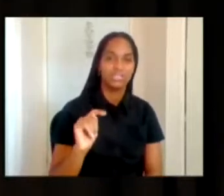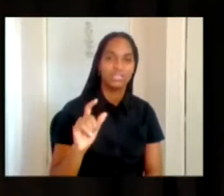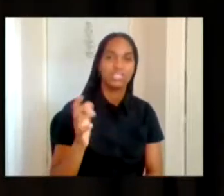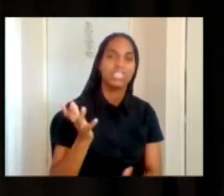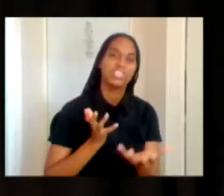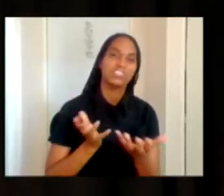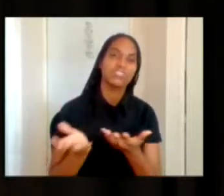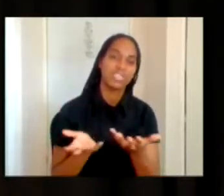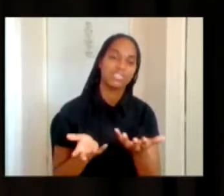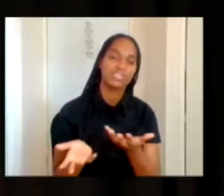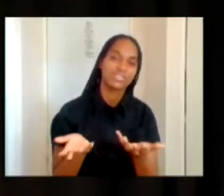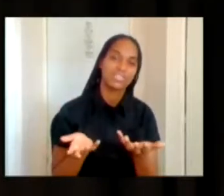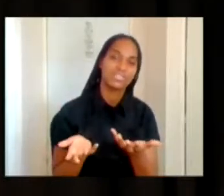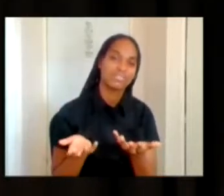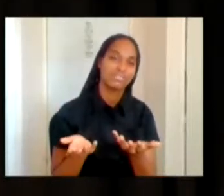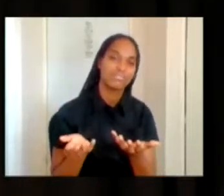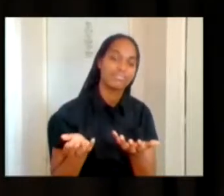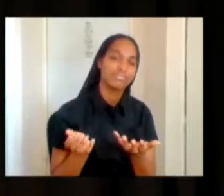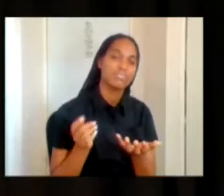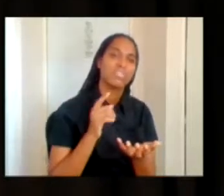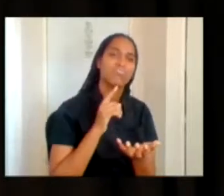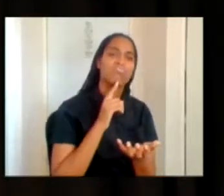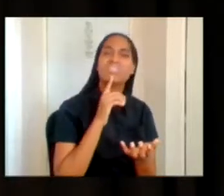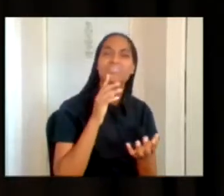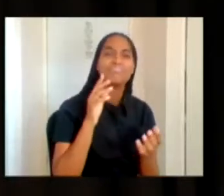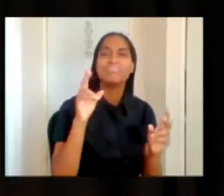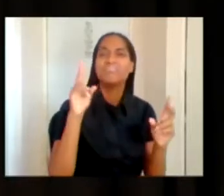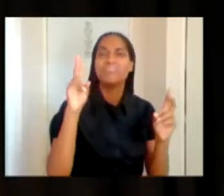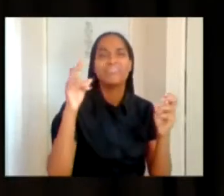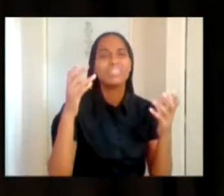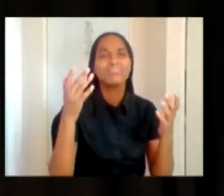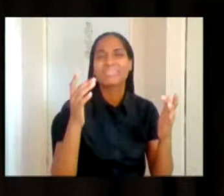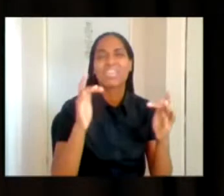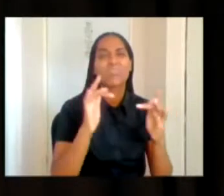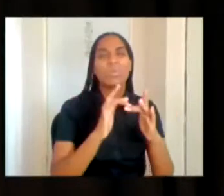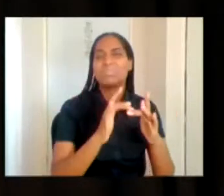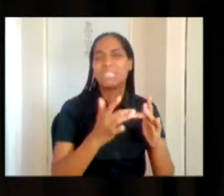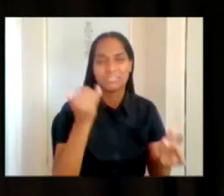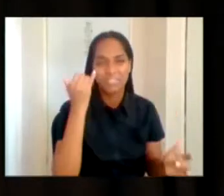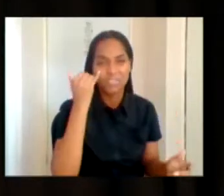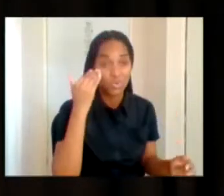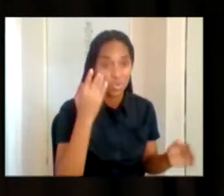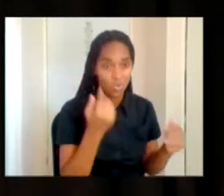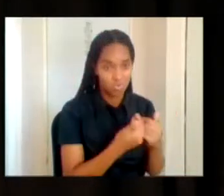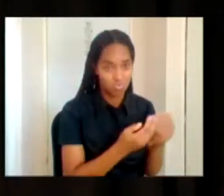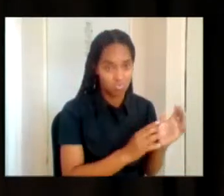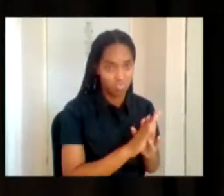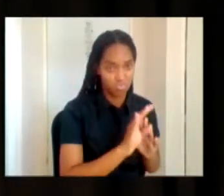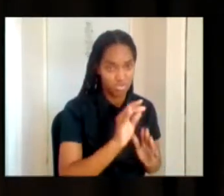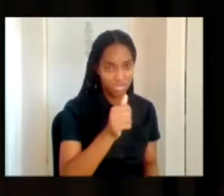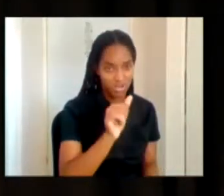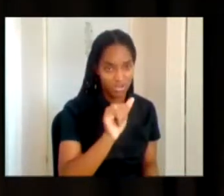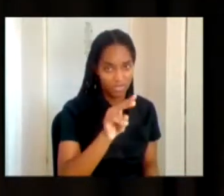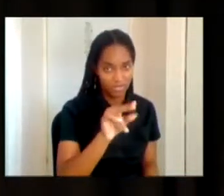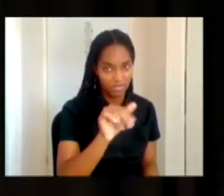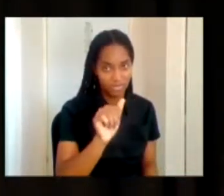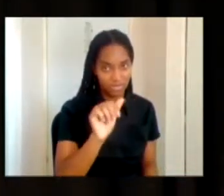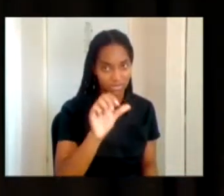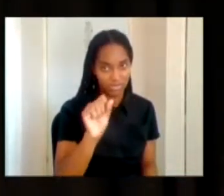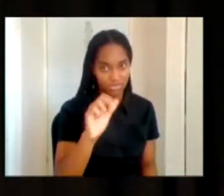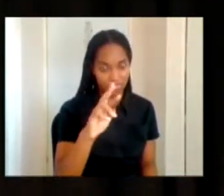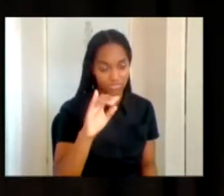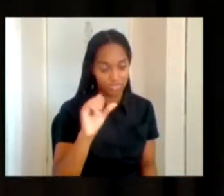is basically a website. If you know how to develop JavaScript, HTML, CSS, you're a